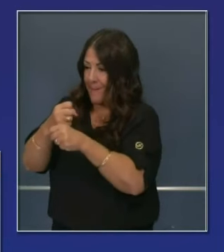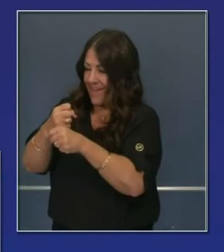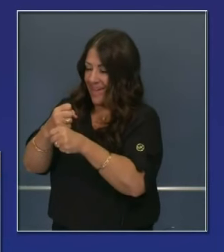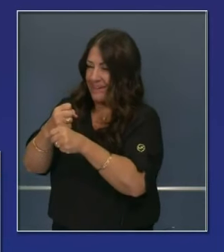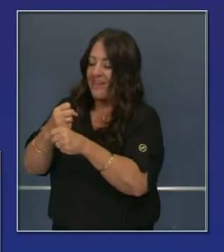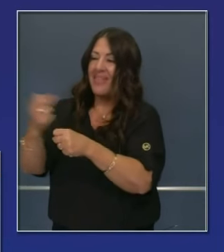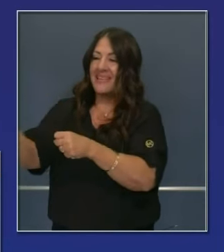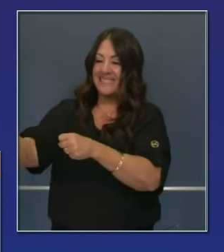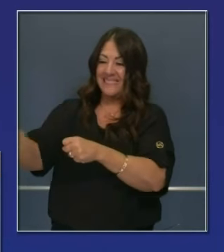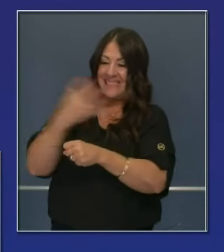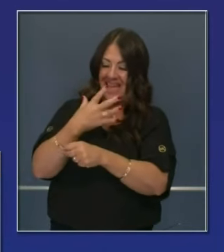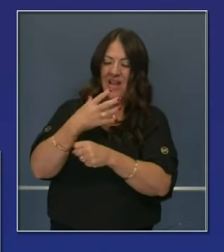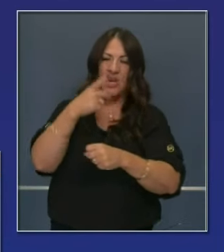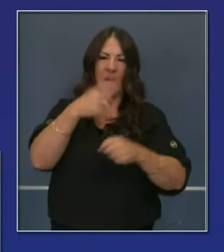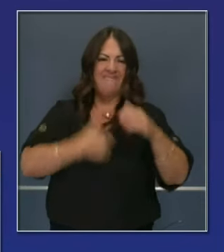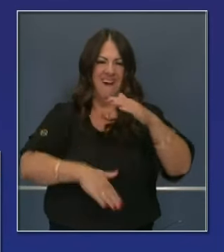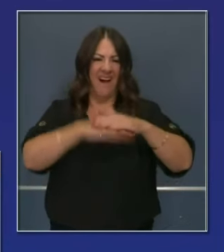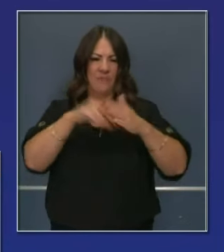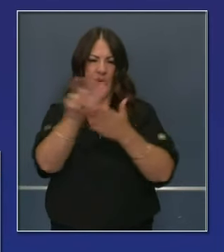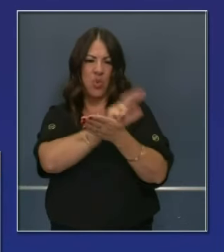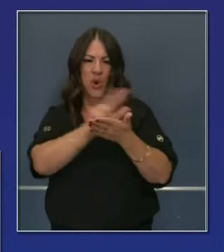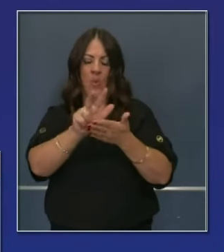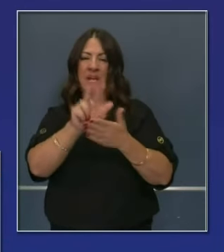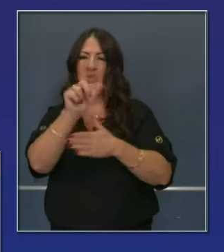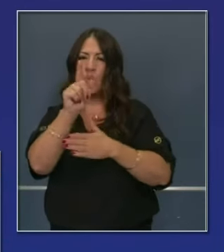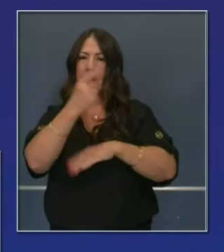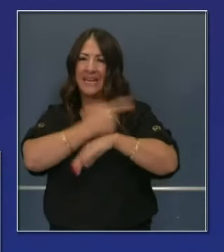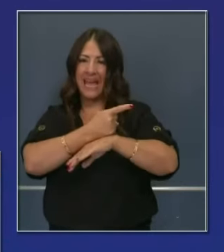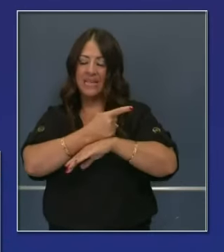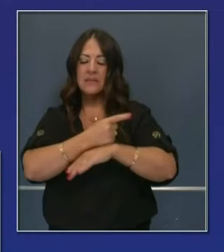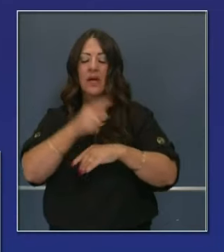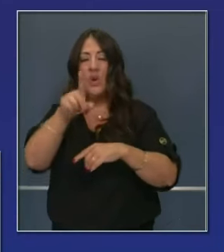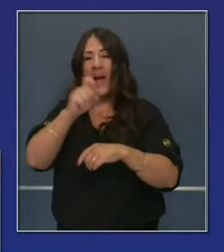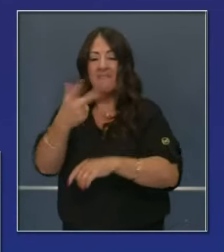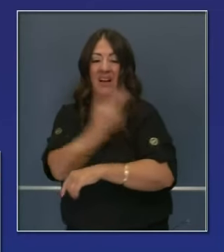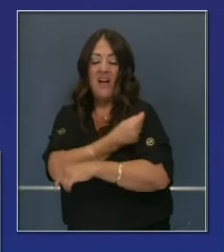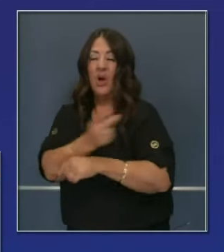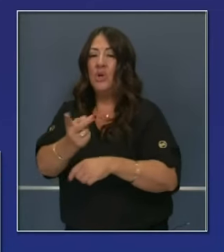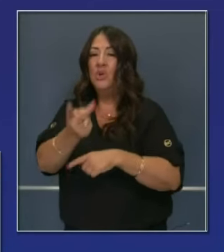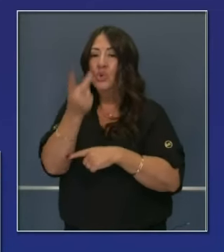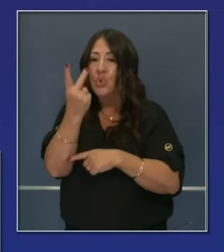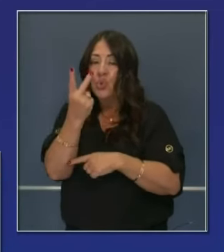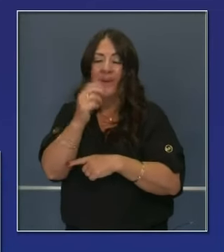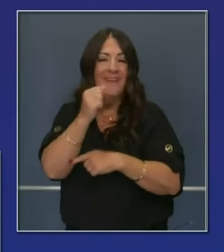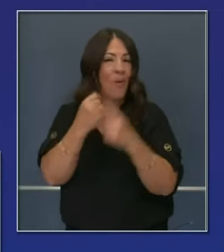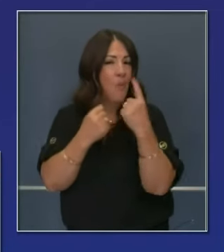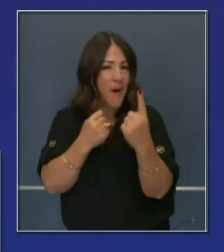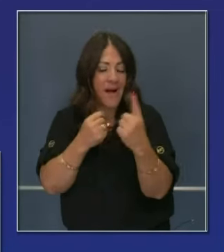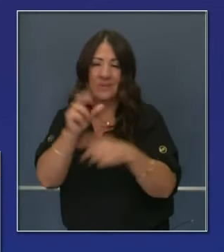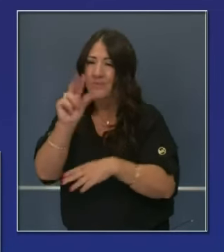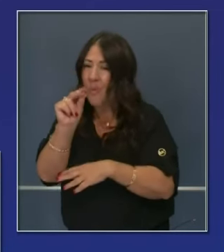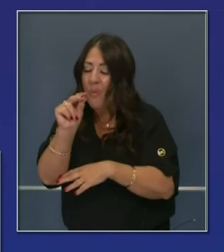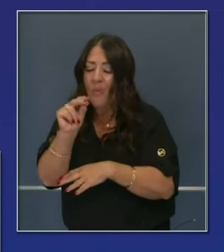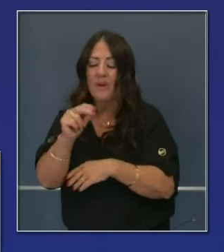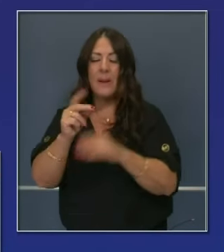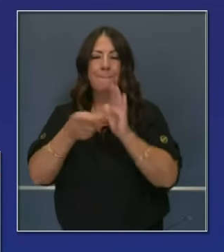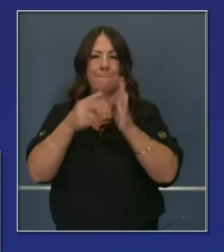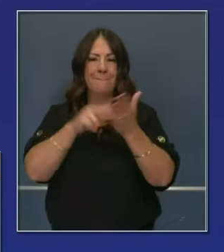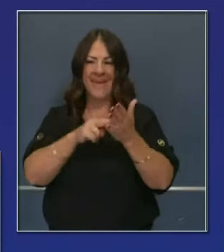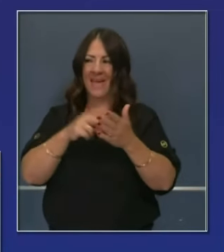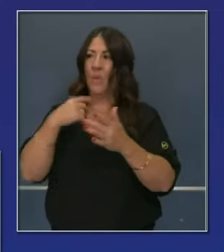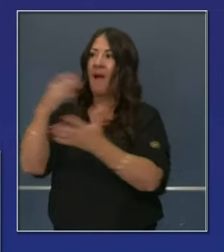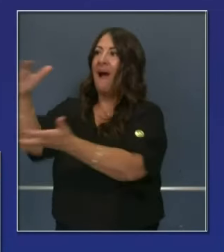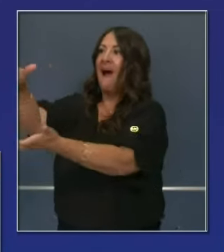21-day period. You have to actually have 2 shots, not 1. So from a logistics perspective, from a